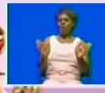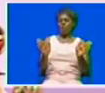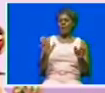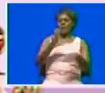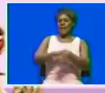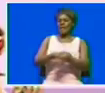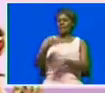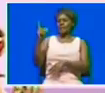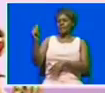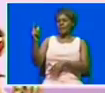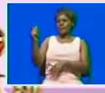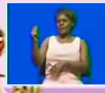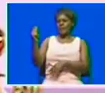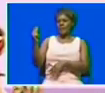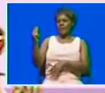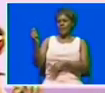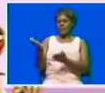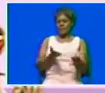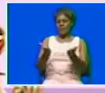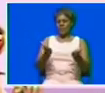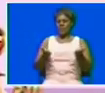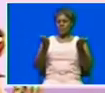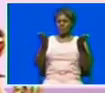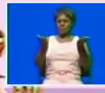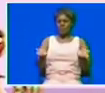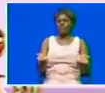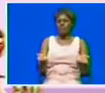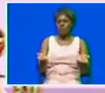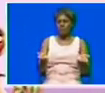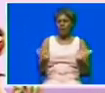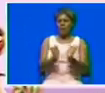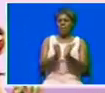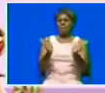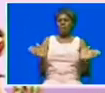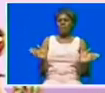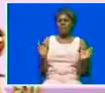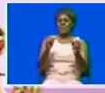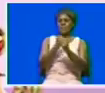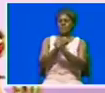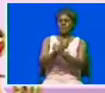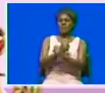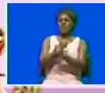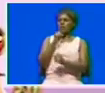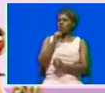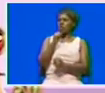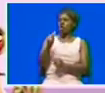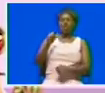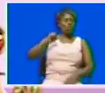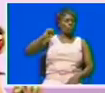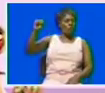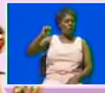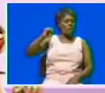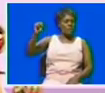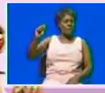procurement, service delivery, and public safety, not politics.